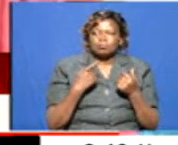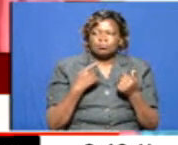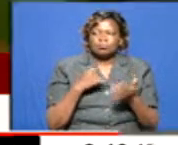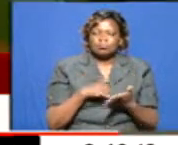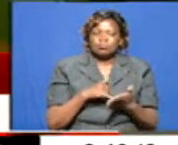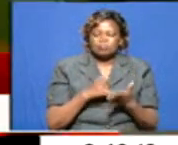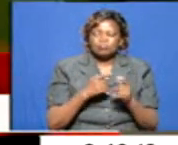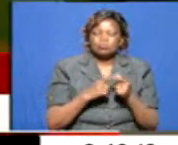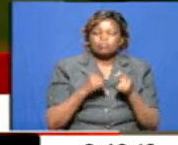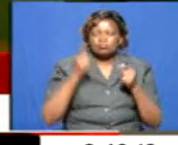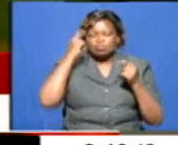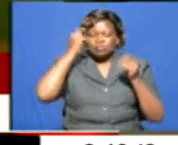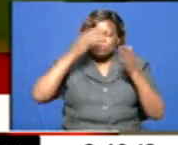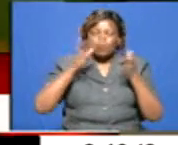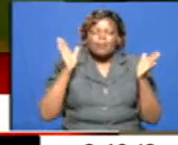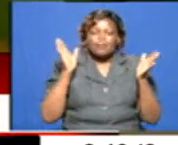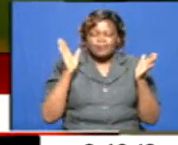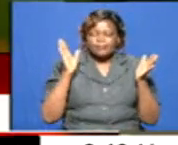open mind.